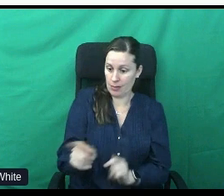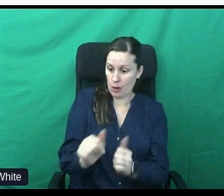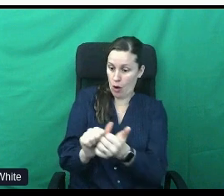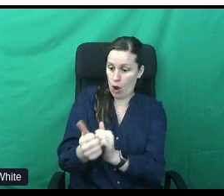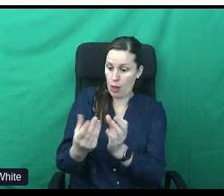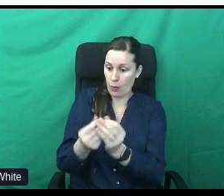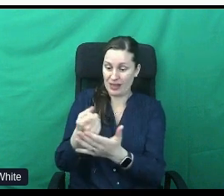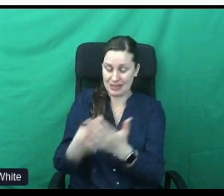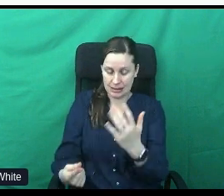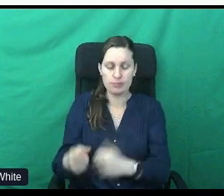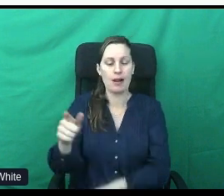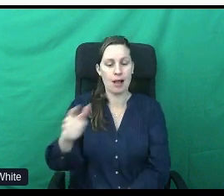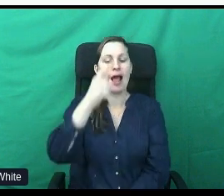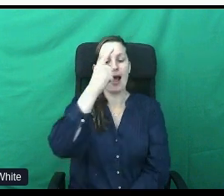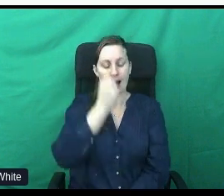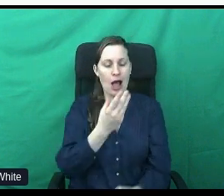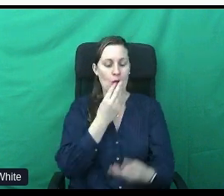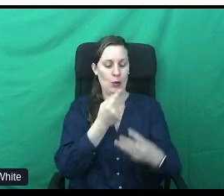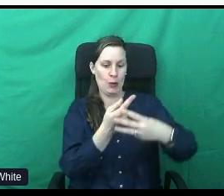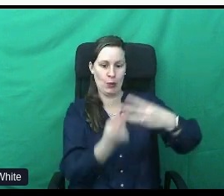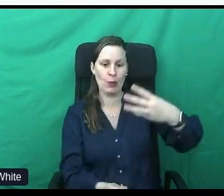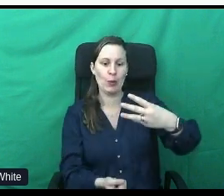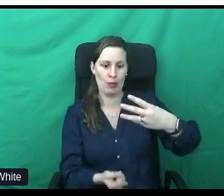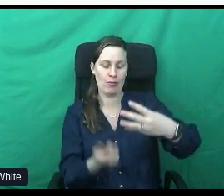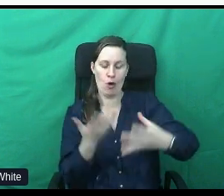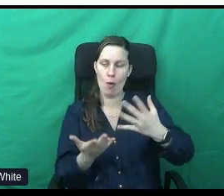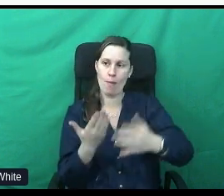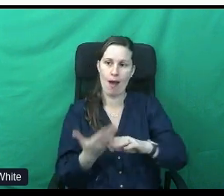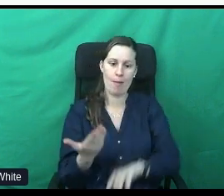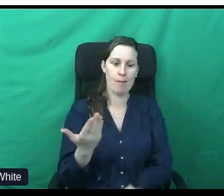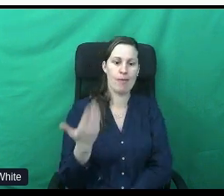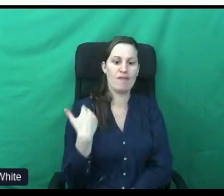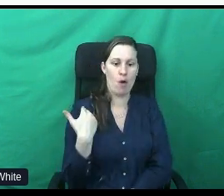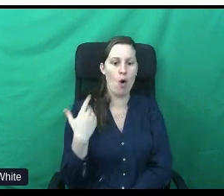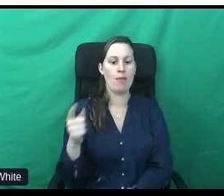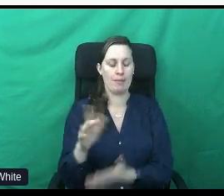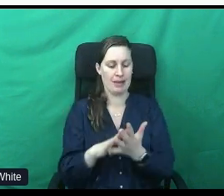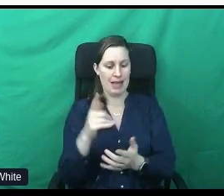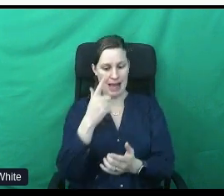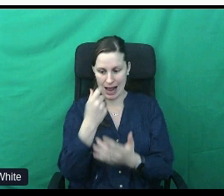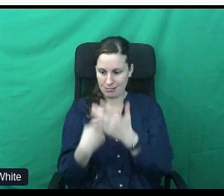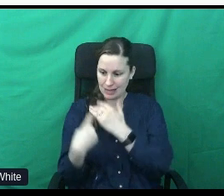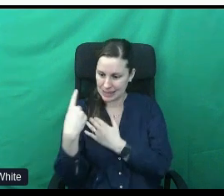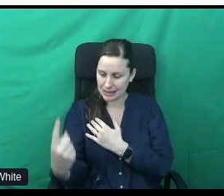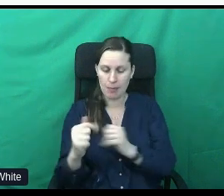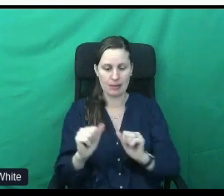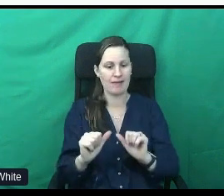to make more use of these systems than ever before in an efficient and independent way.